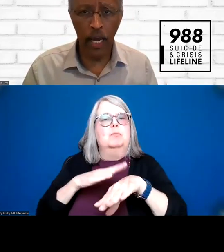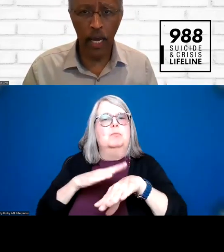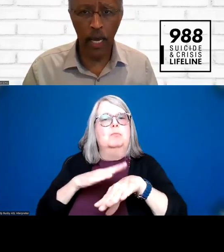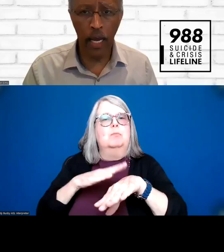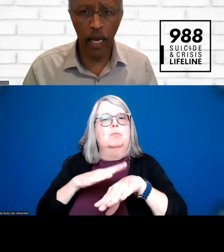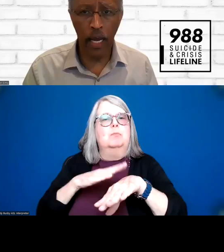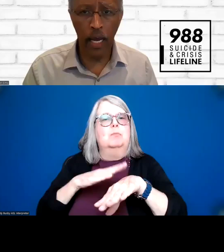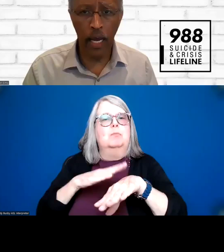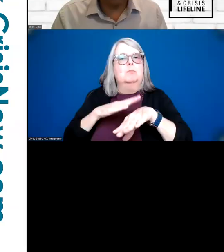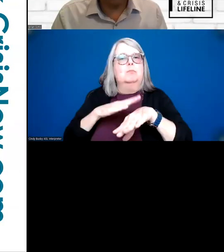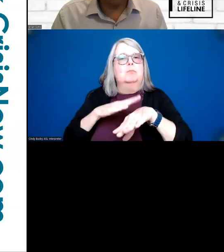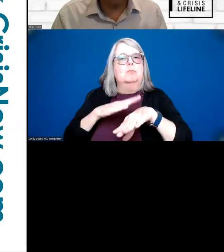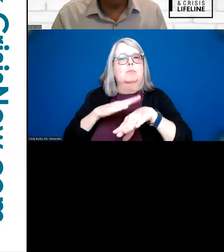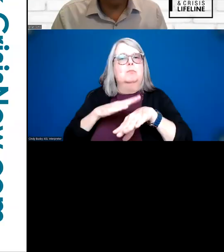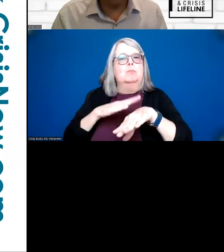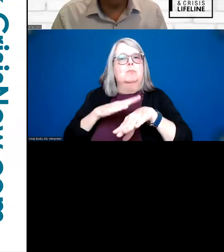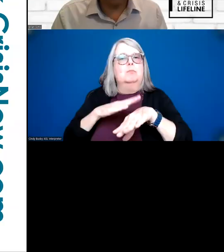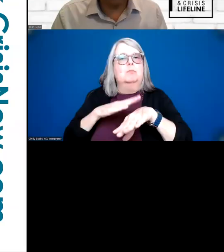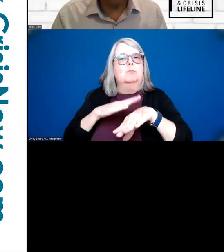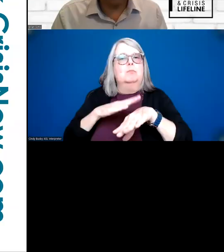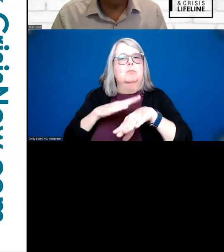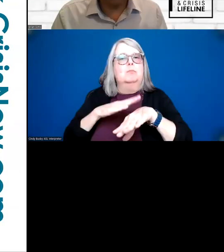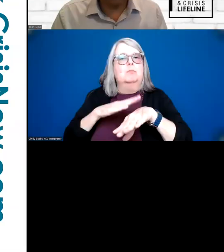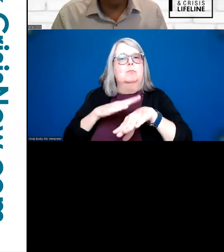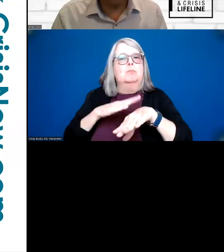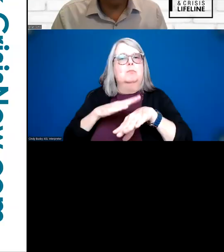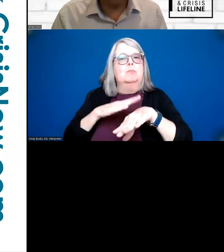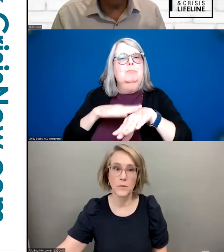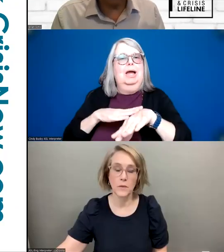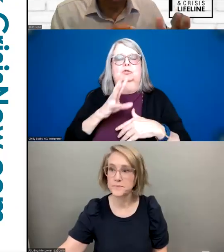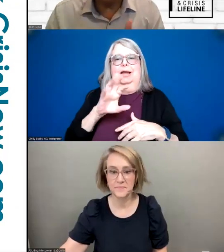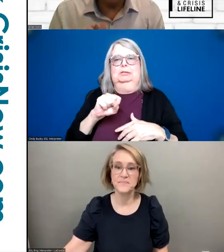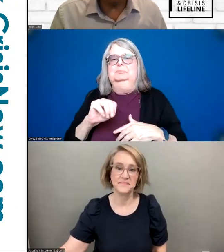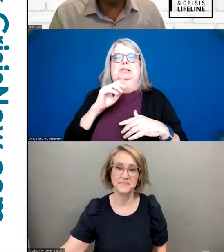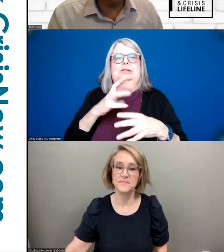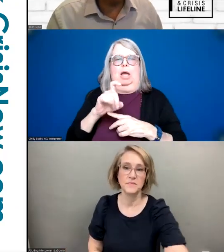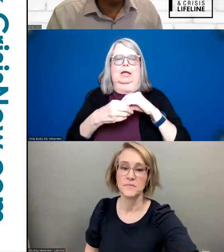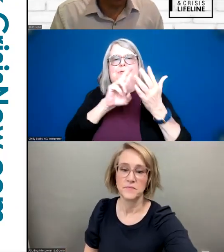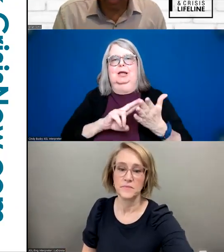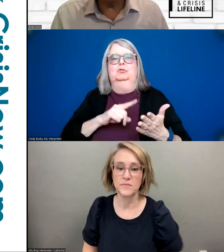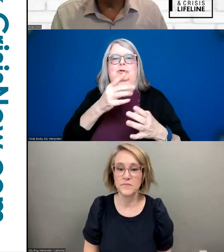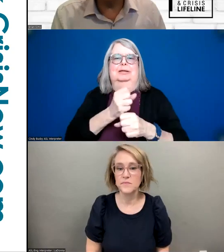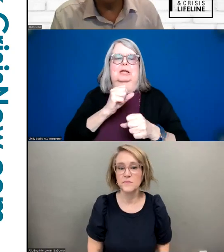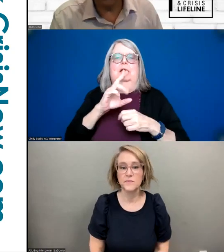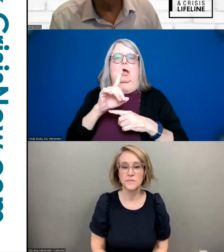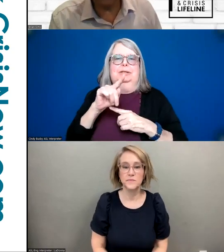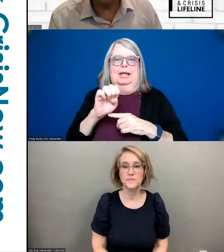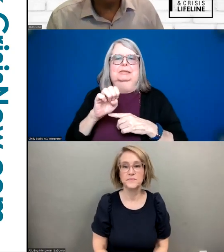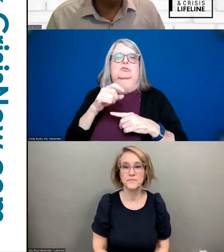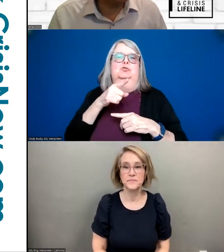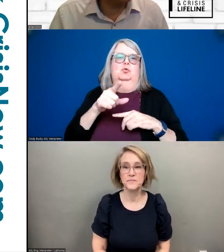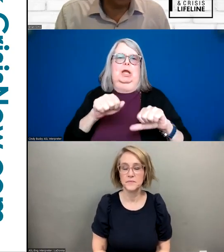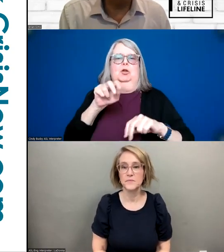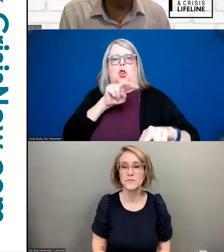talk.crisisnow.com. And again, we'll put all of the links that are necessary into the chat box for you so that you can sign up, so that you can receive your updates.